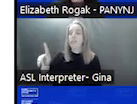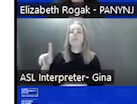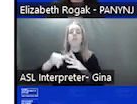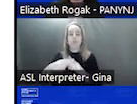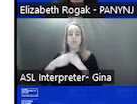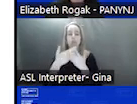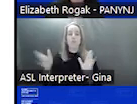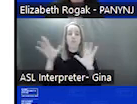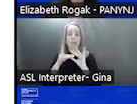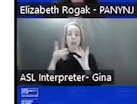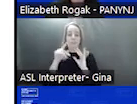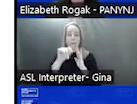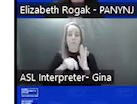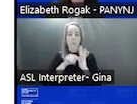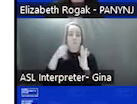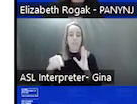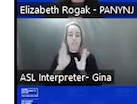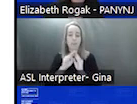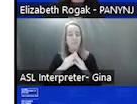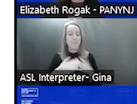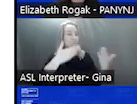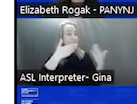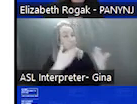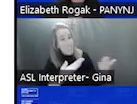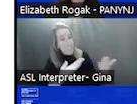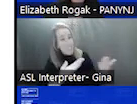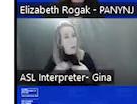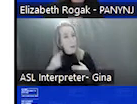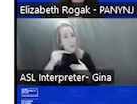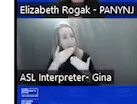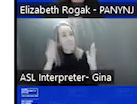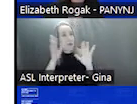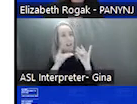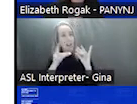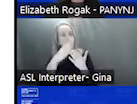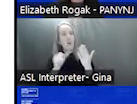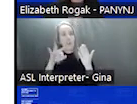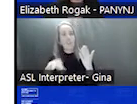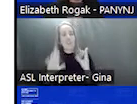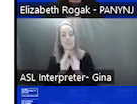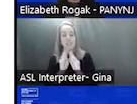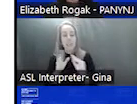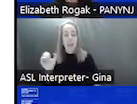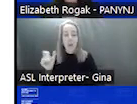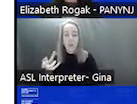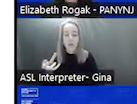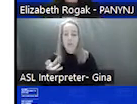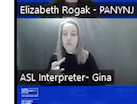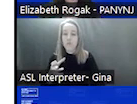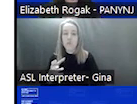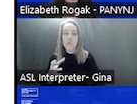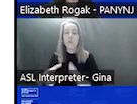good evening and welcome to this public comment portion of this hearing. I'd like to go over some ground rules before we begin to